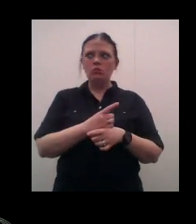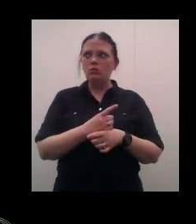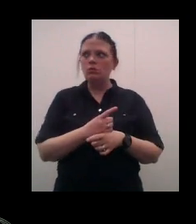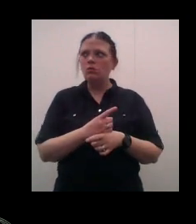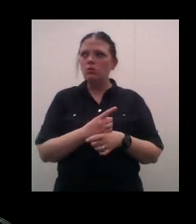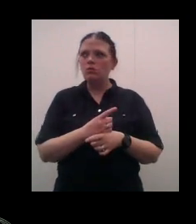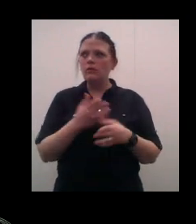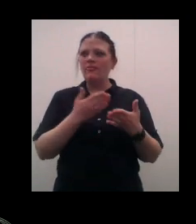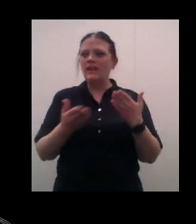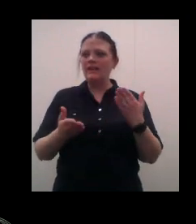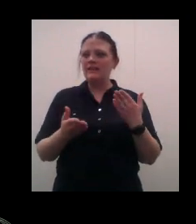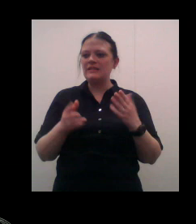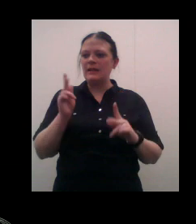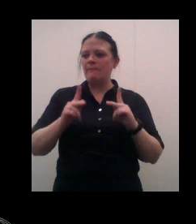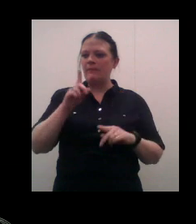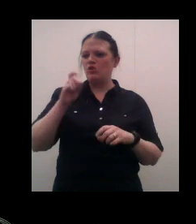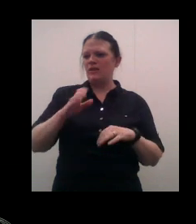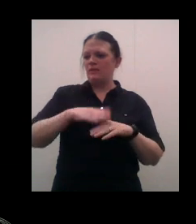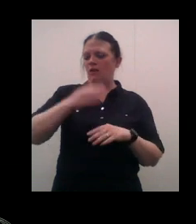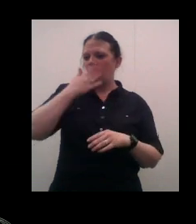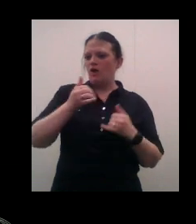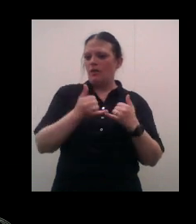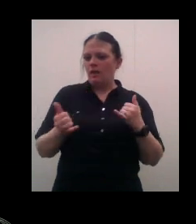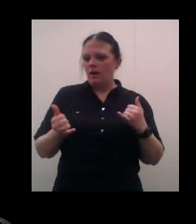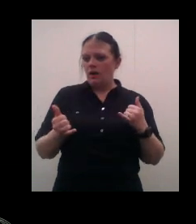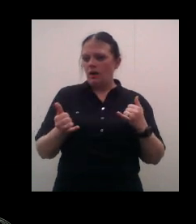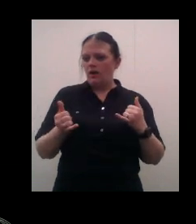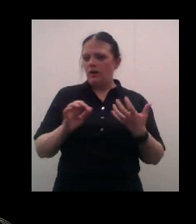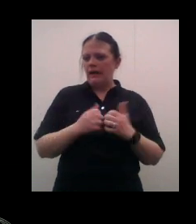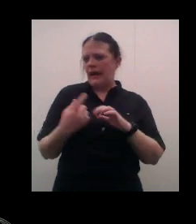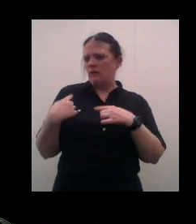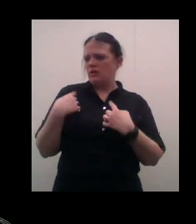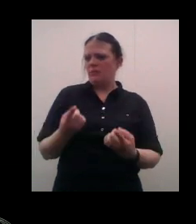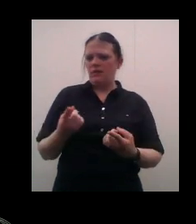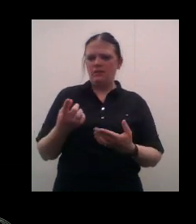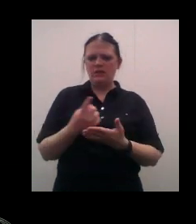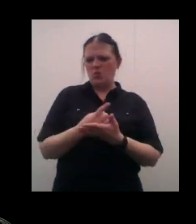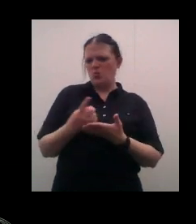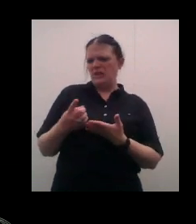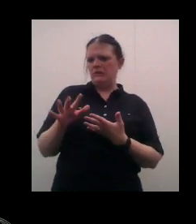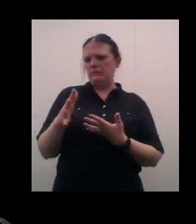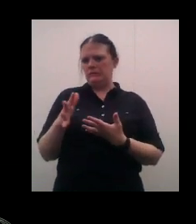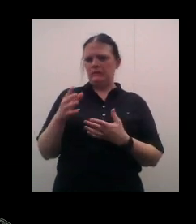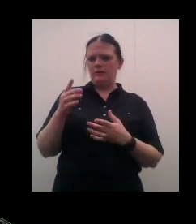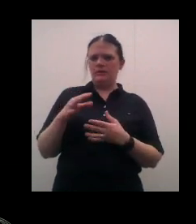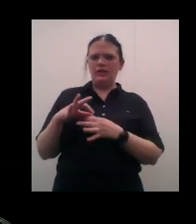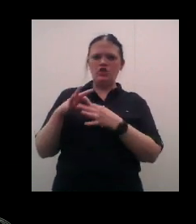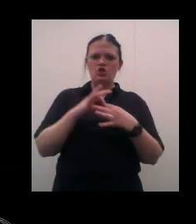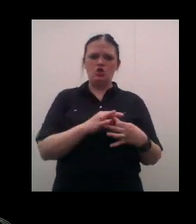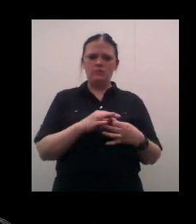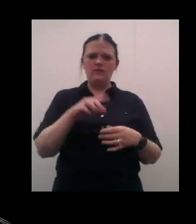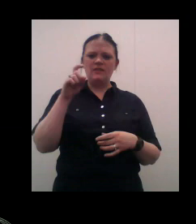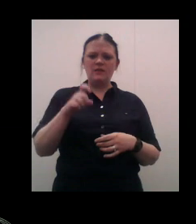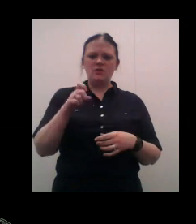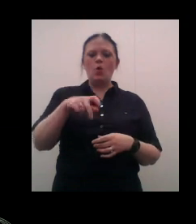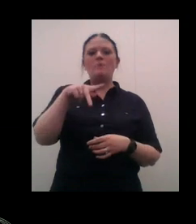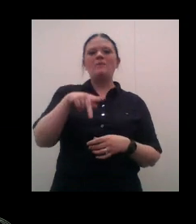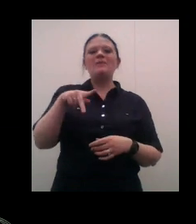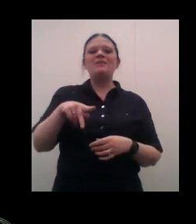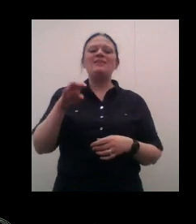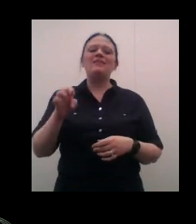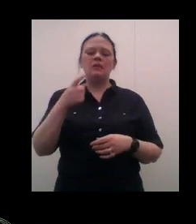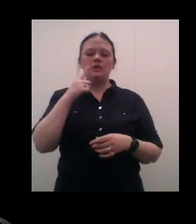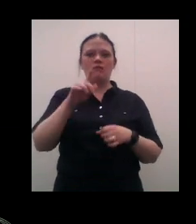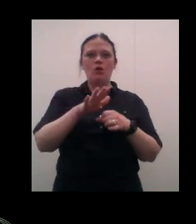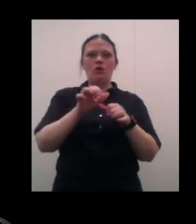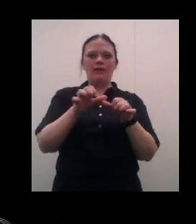people need on the front line. How has it been in the past week or so in terms of getting the necessary PPE for area